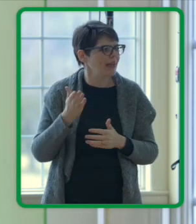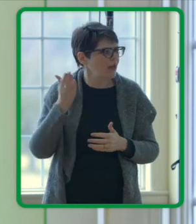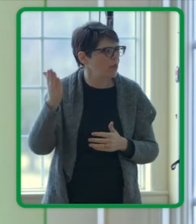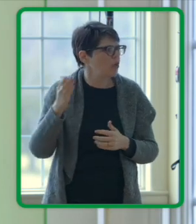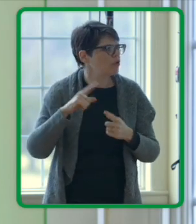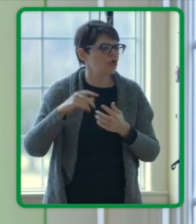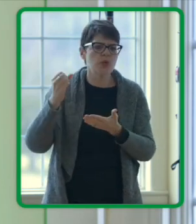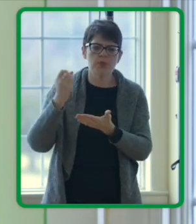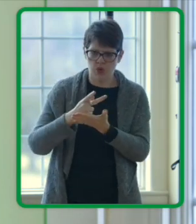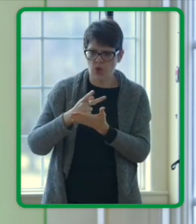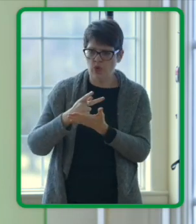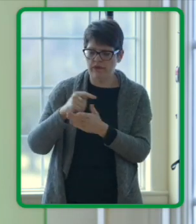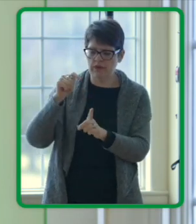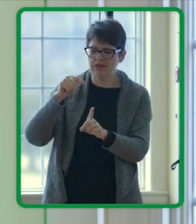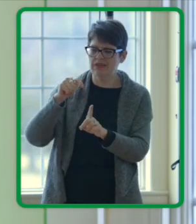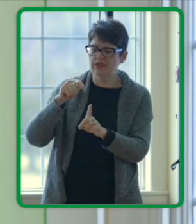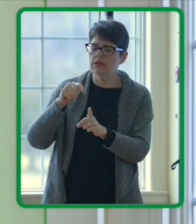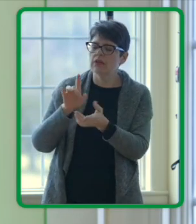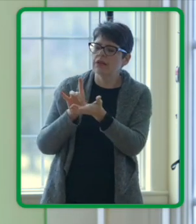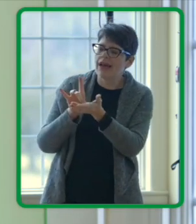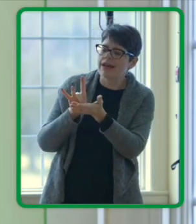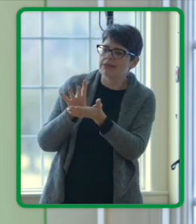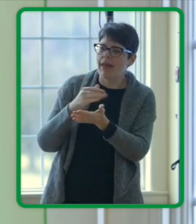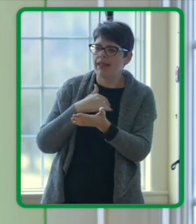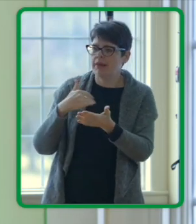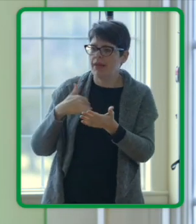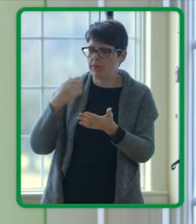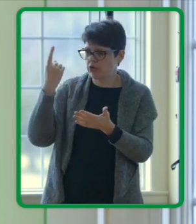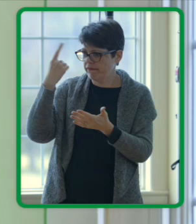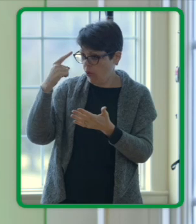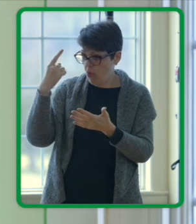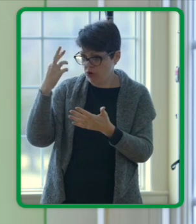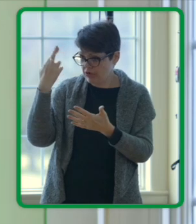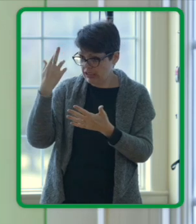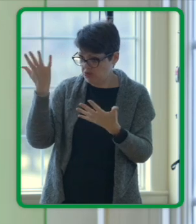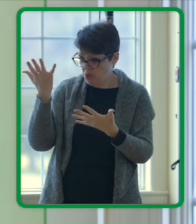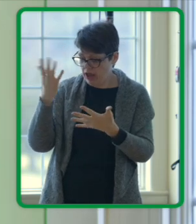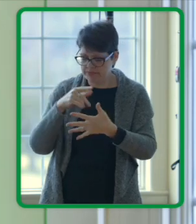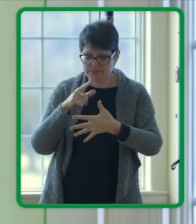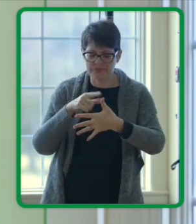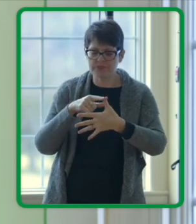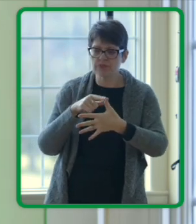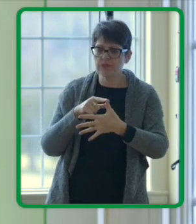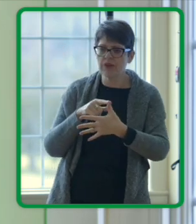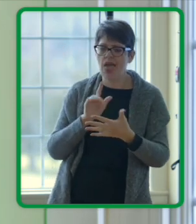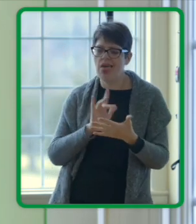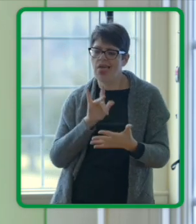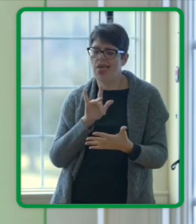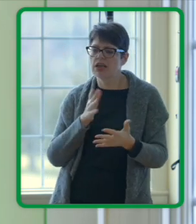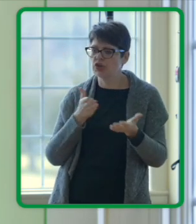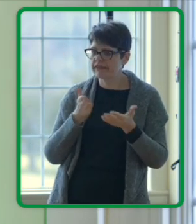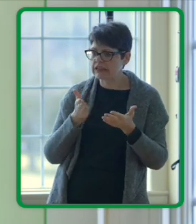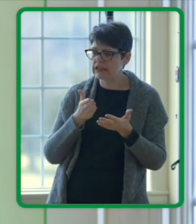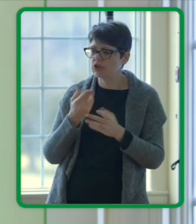approve expelling members for any of the following reasons: anyone who abused services